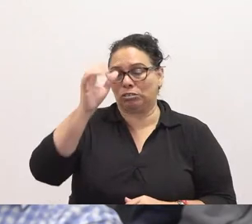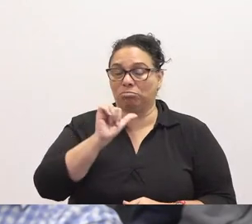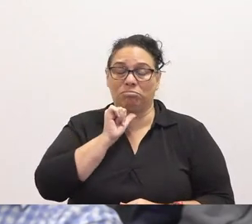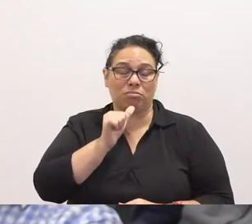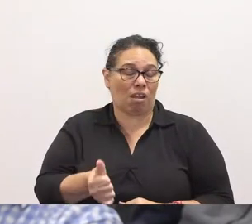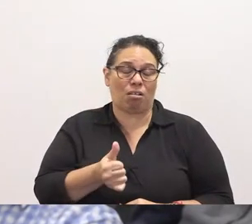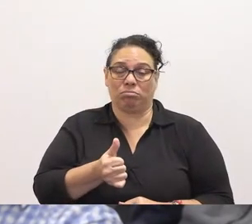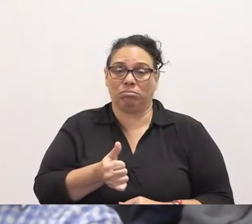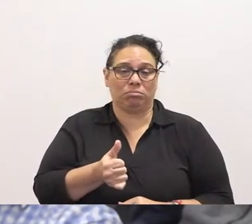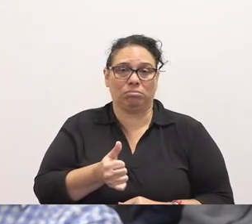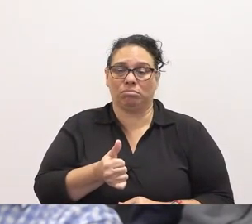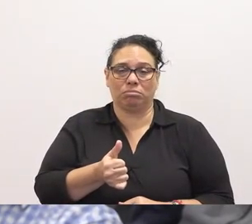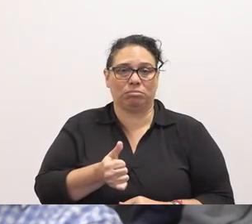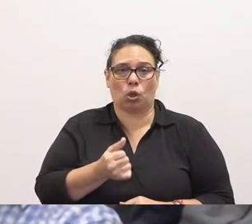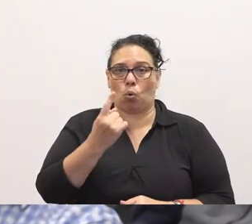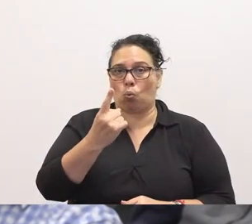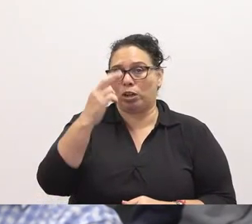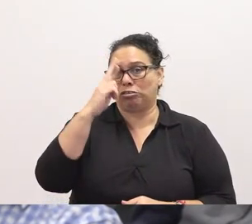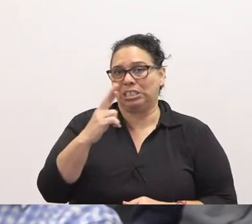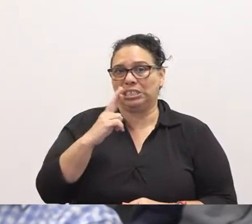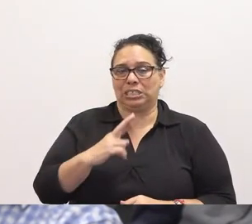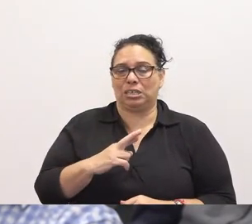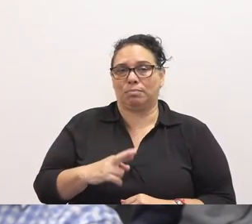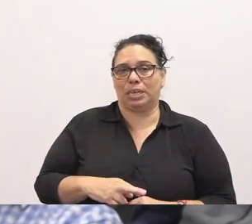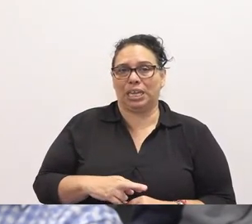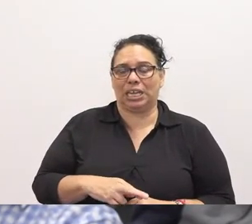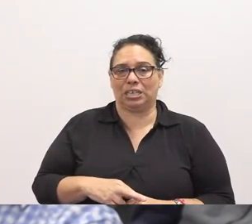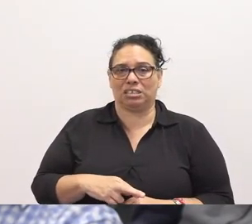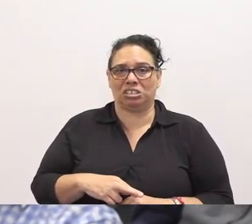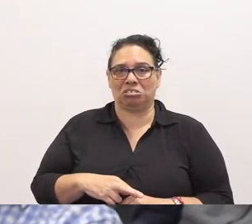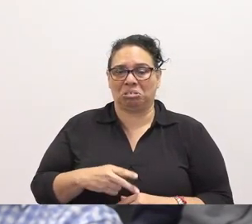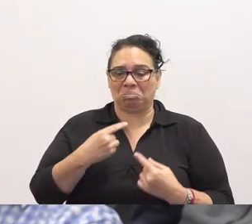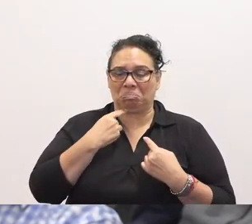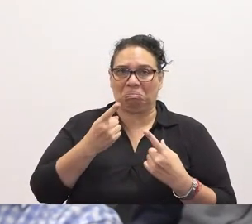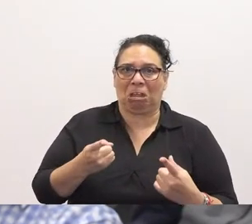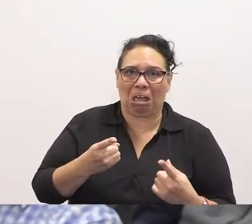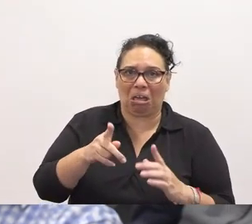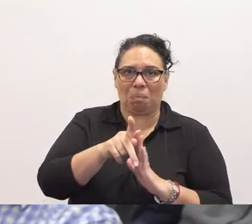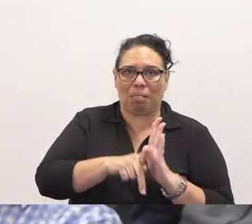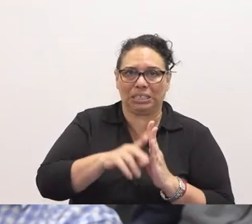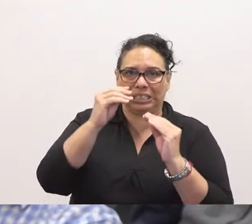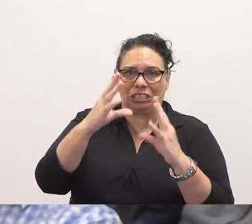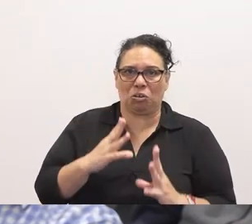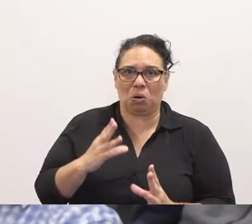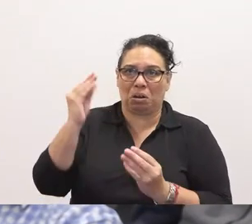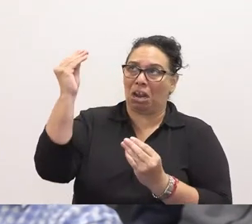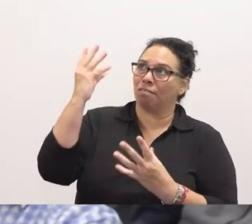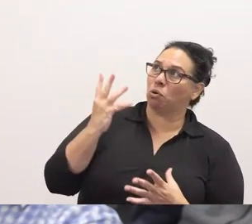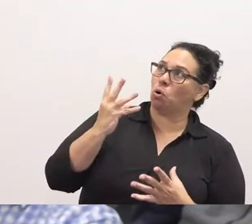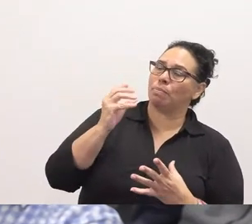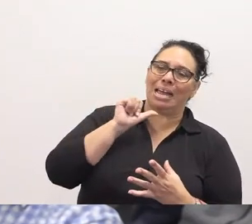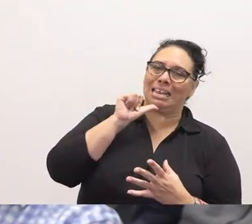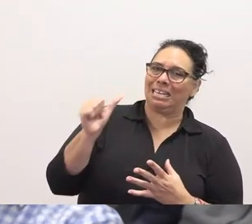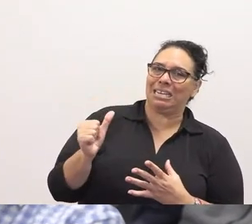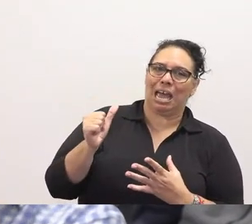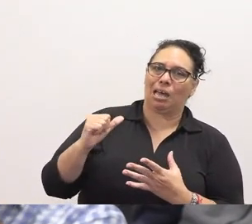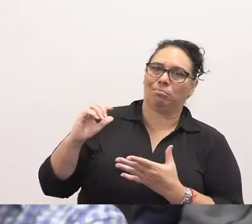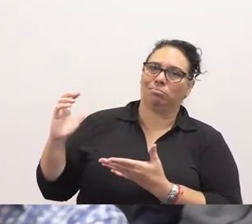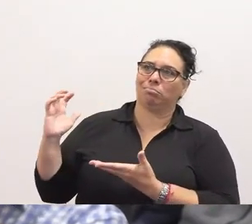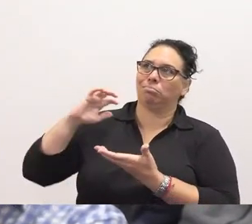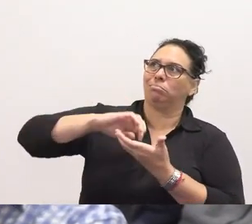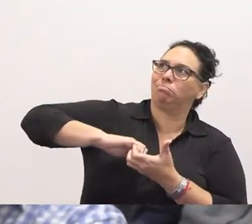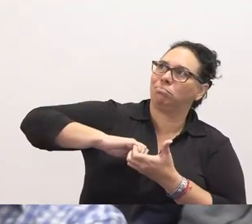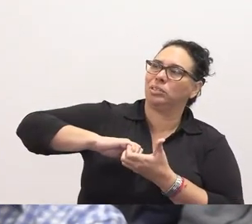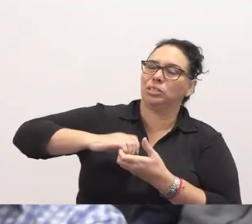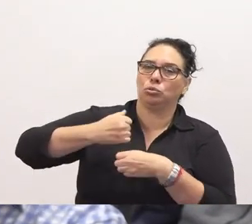Why? One reason is because she dictates top-down policies where teachers are informed rather than being part of the decision-making